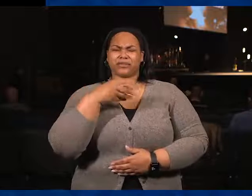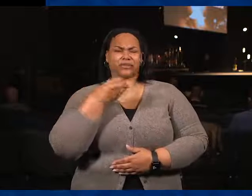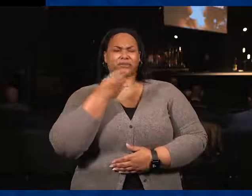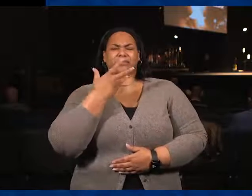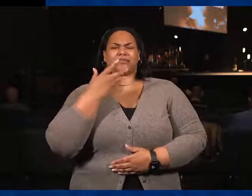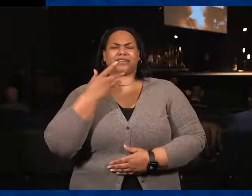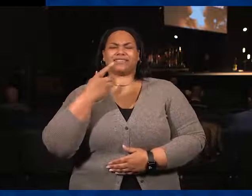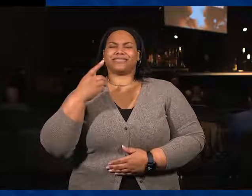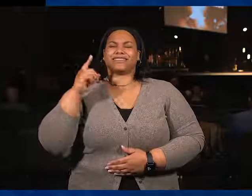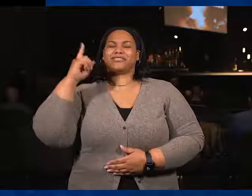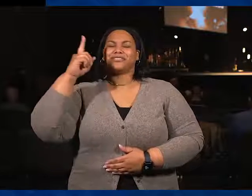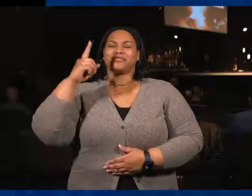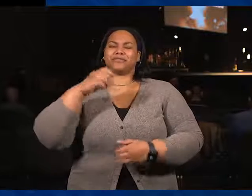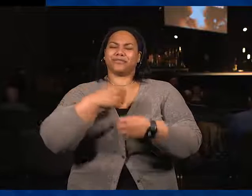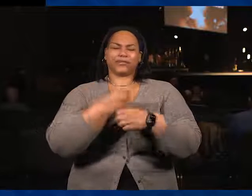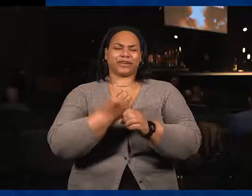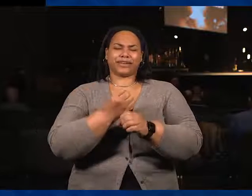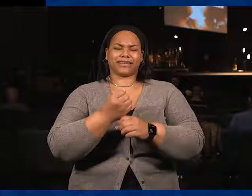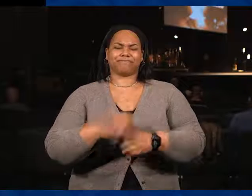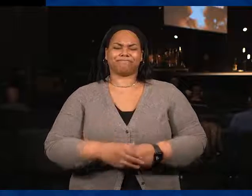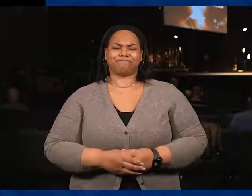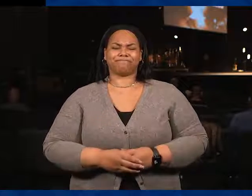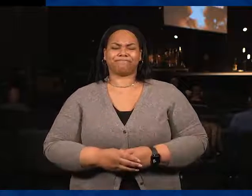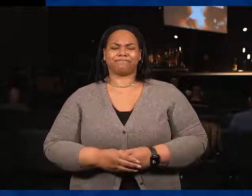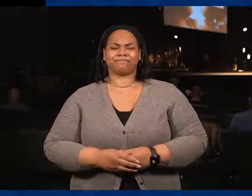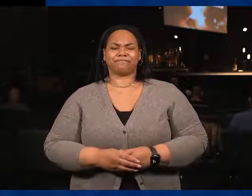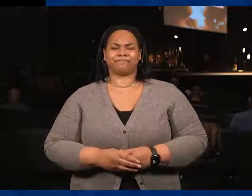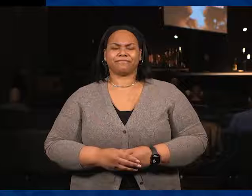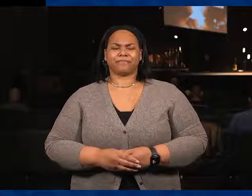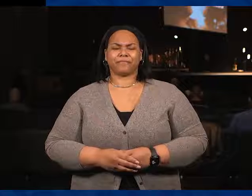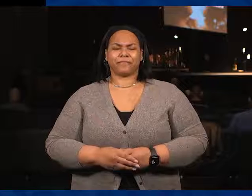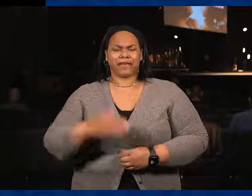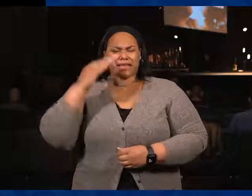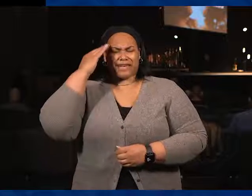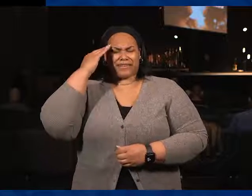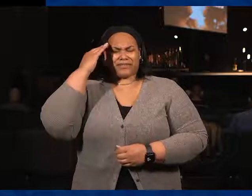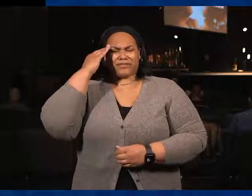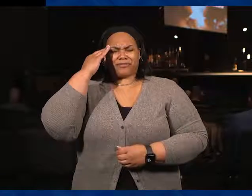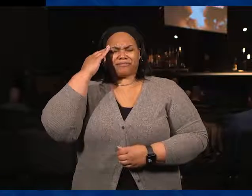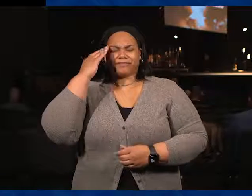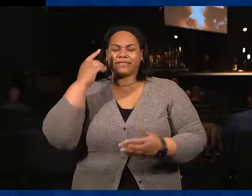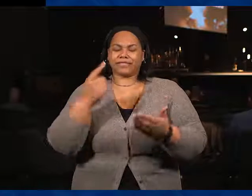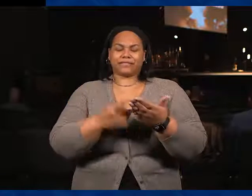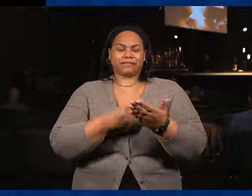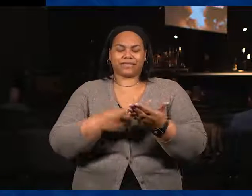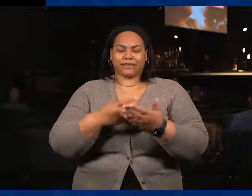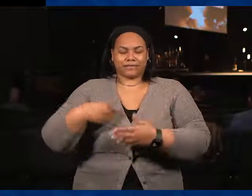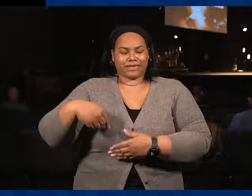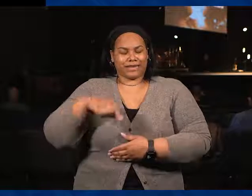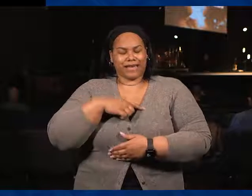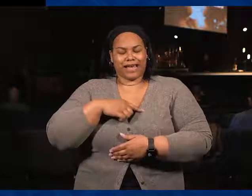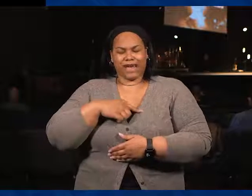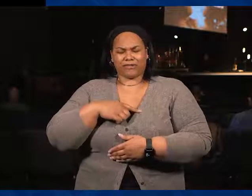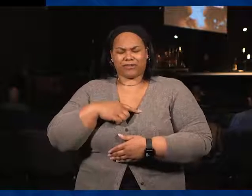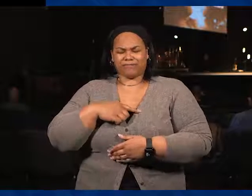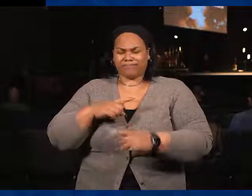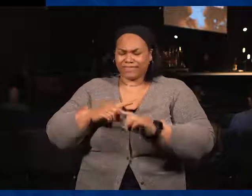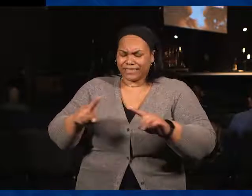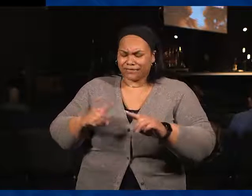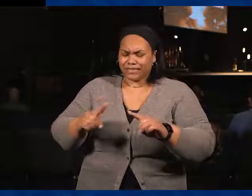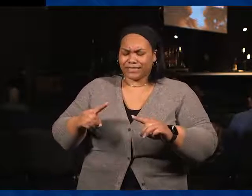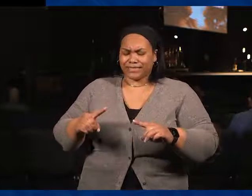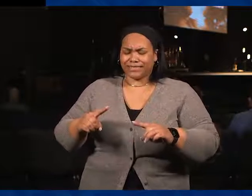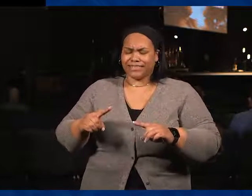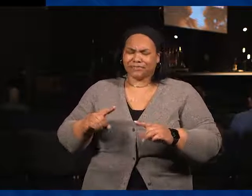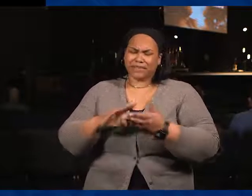in us. I know that sometimes our differences can make it difficult, Lord, but we just come